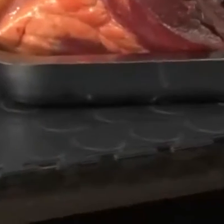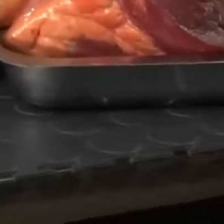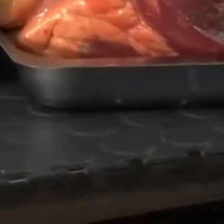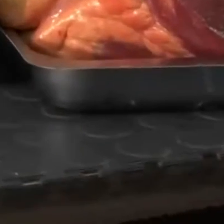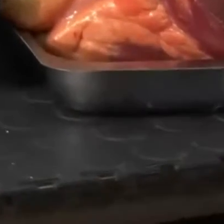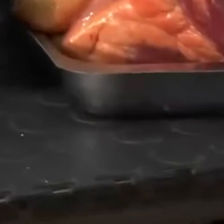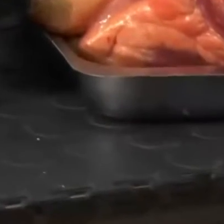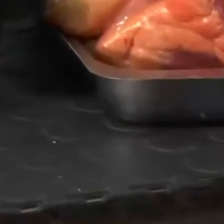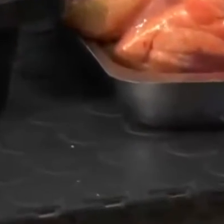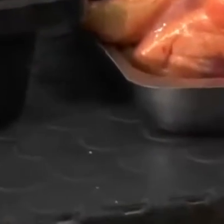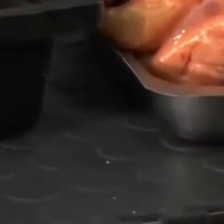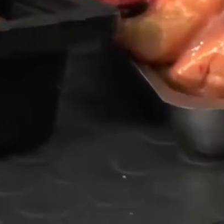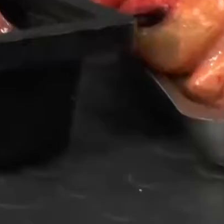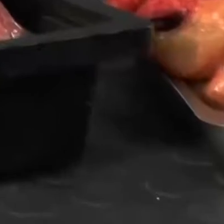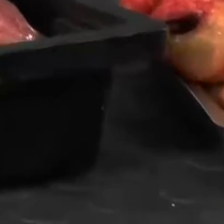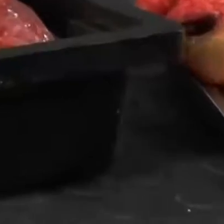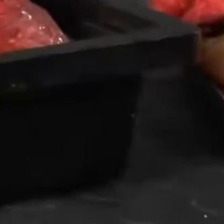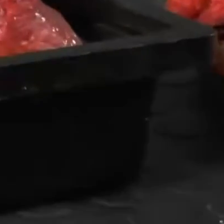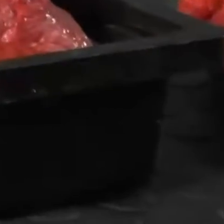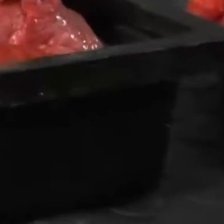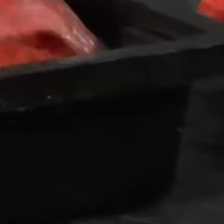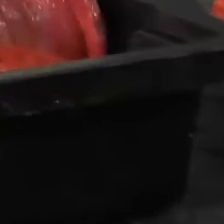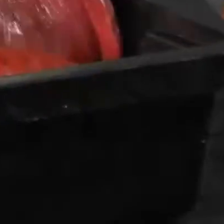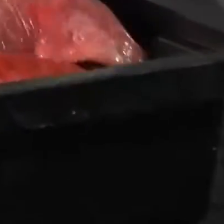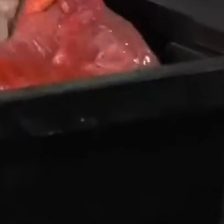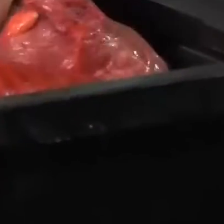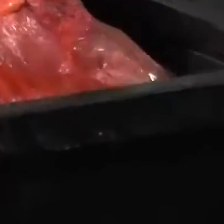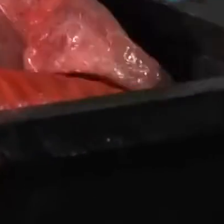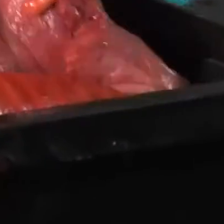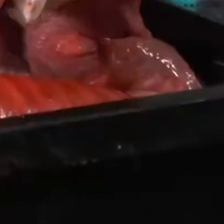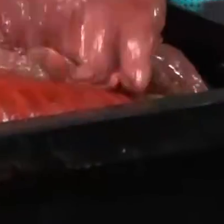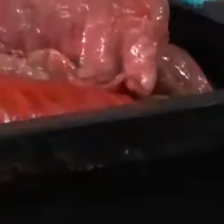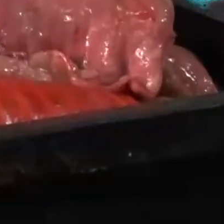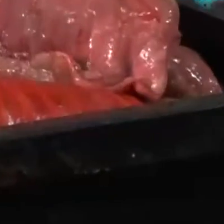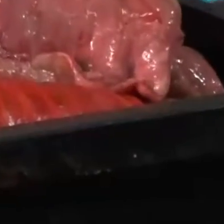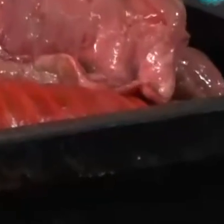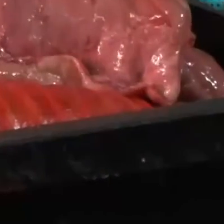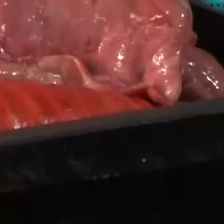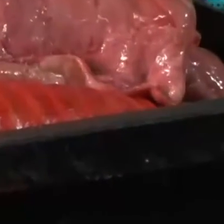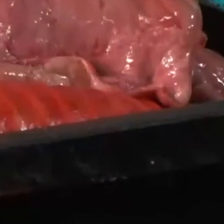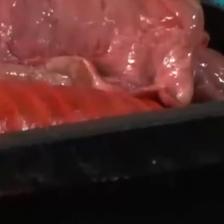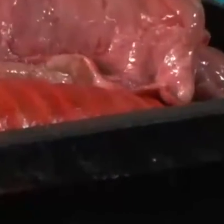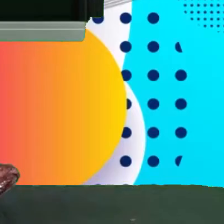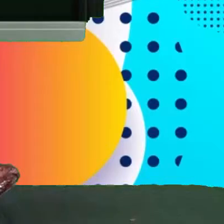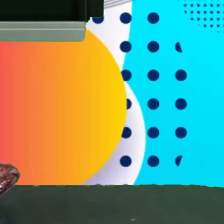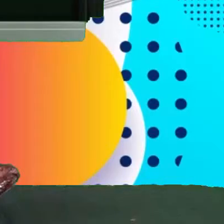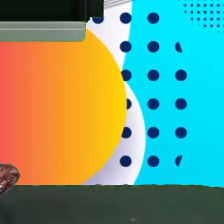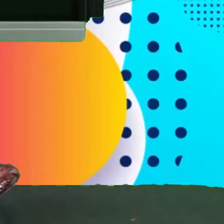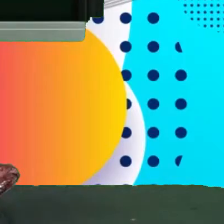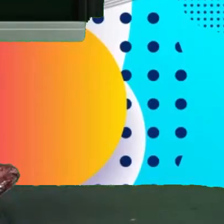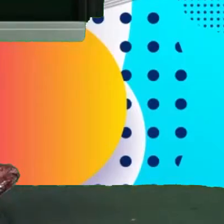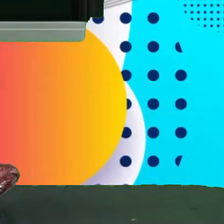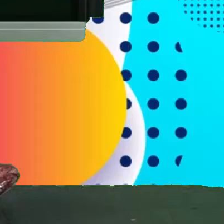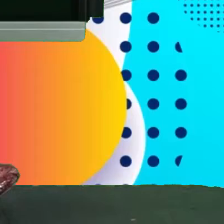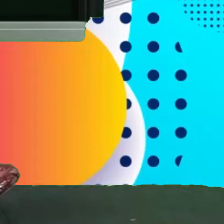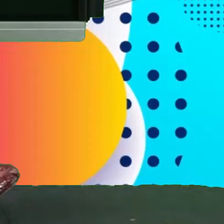would actually make quite a nice little squishy toy, right? So the lungs they soft and they spongy, and that's what they have